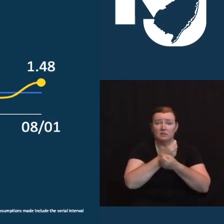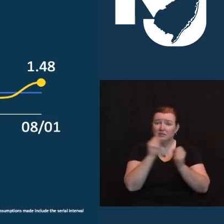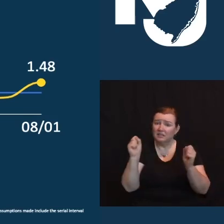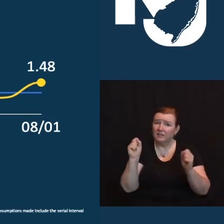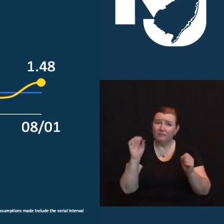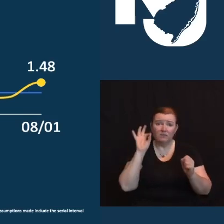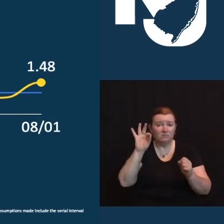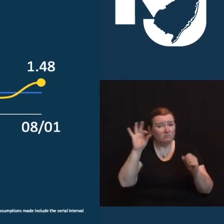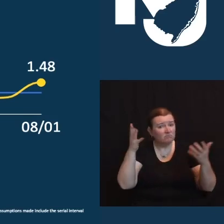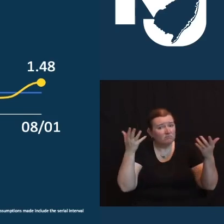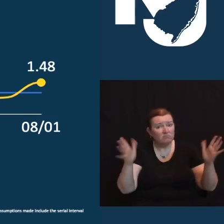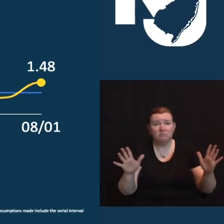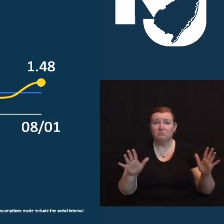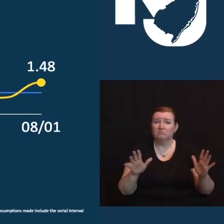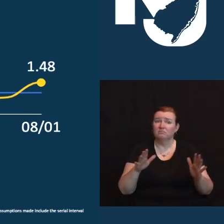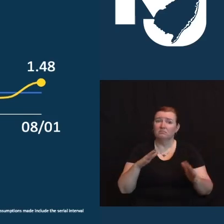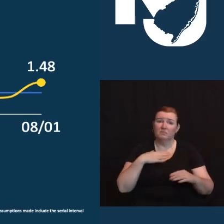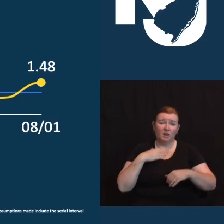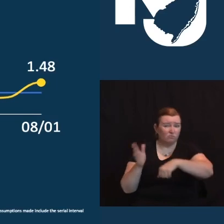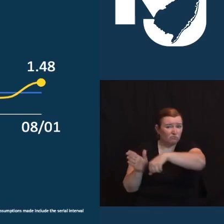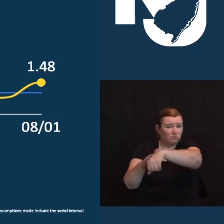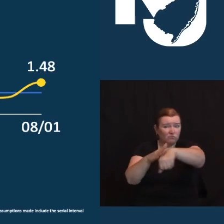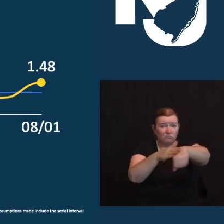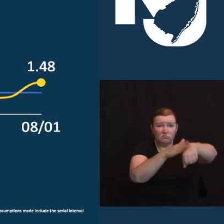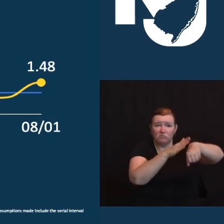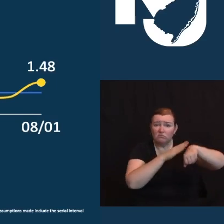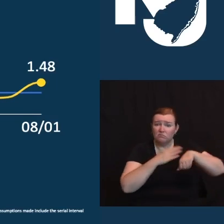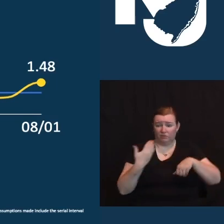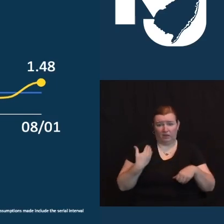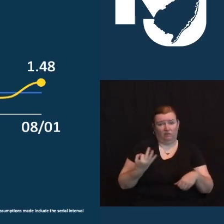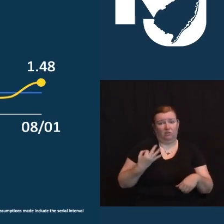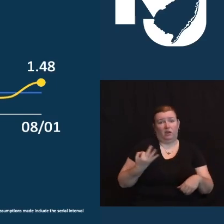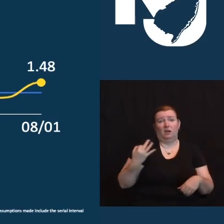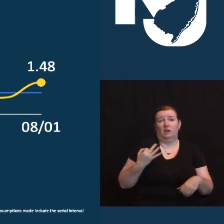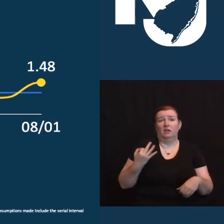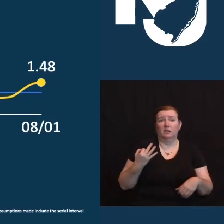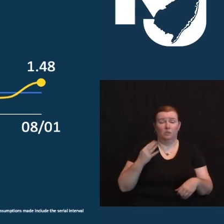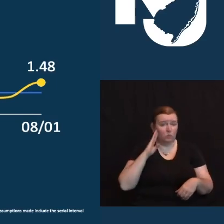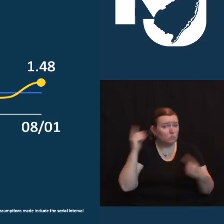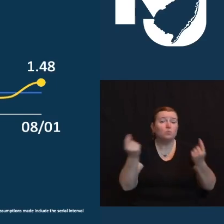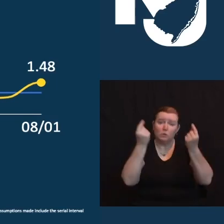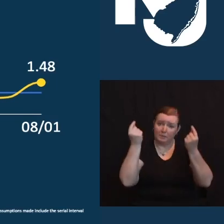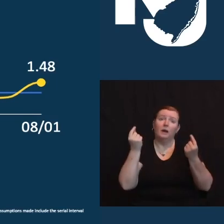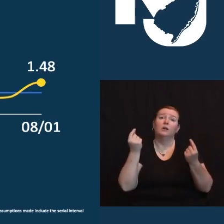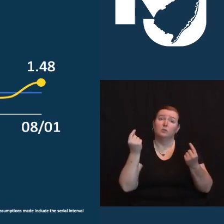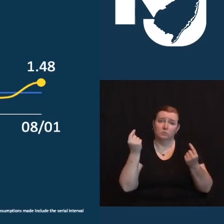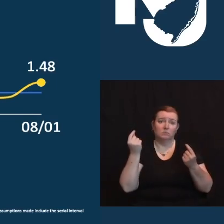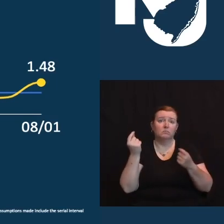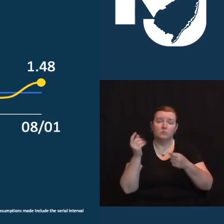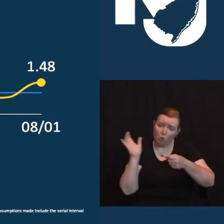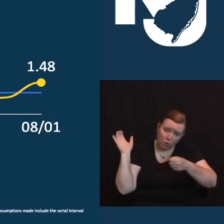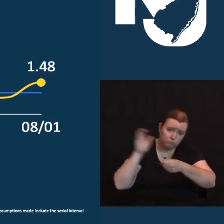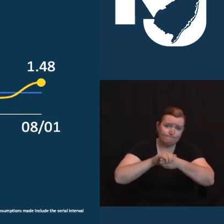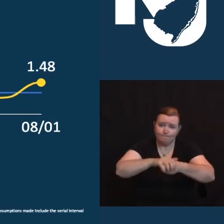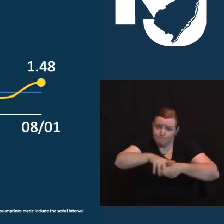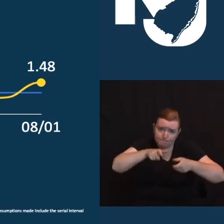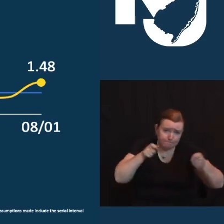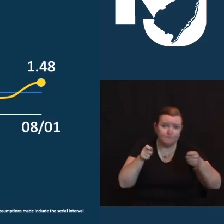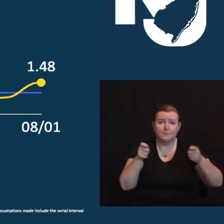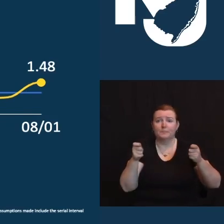as I warned and we warned on Friday, we would not hesitate to take direction to further clamp down on indoor gatherings. So today, I